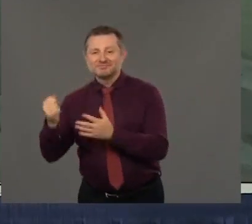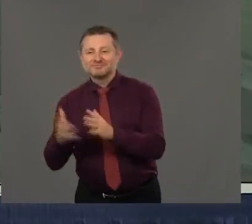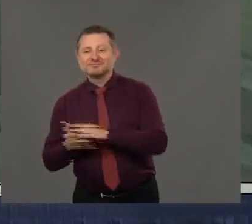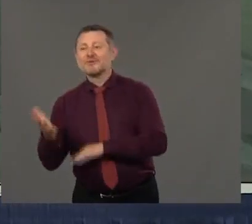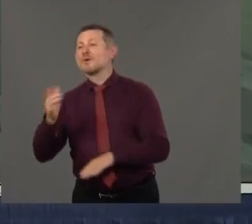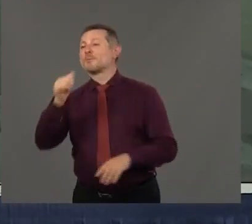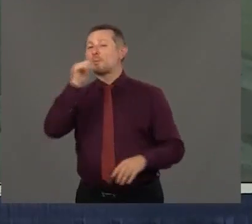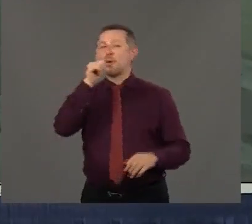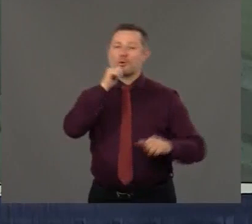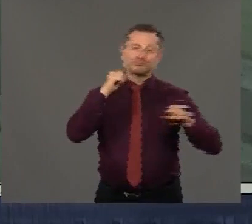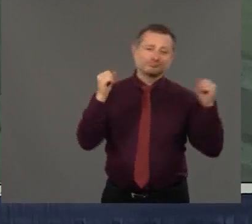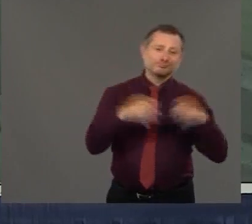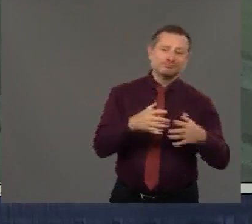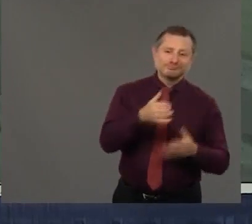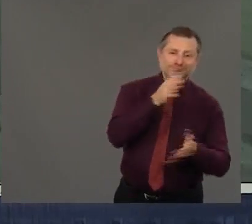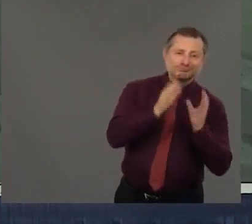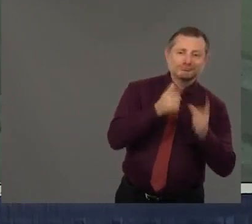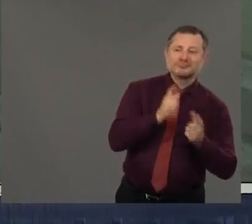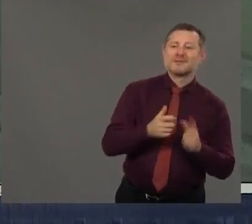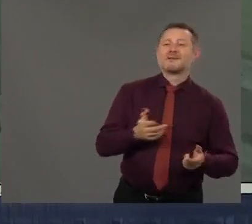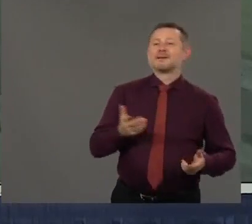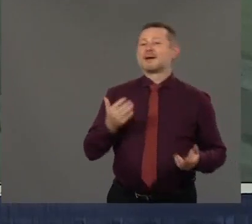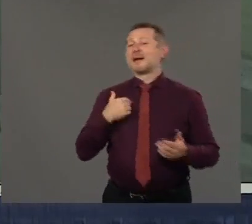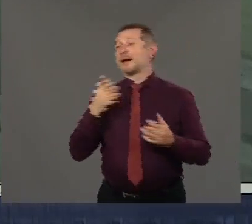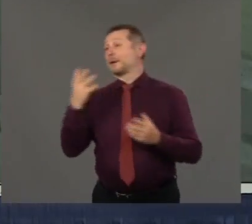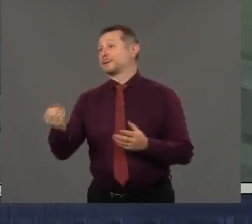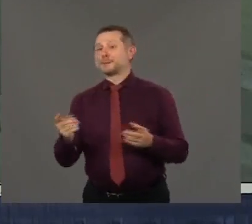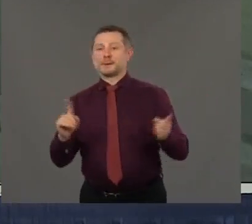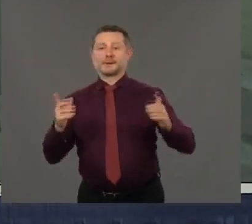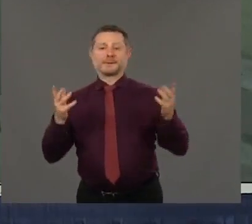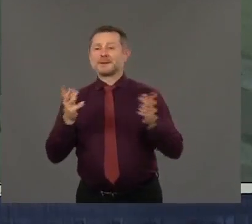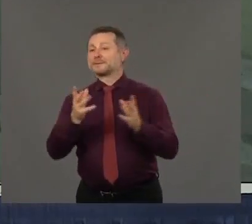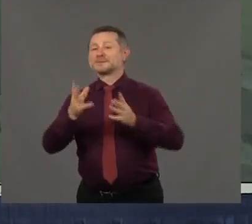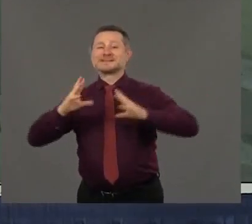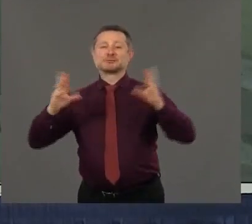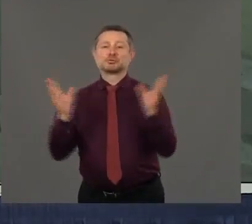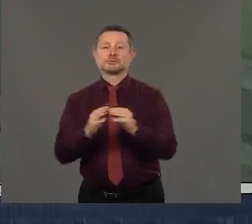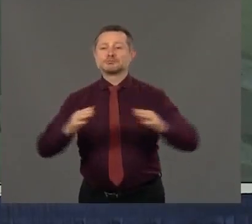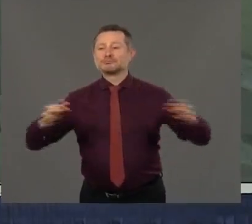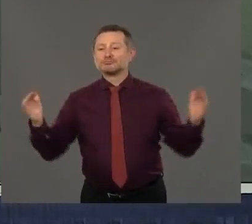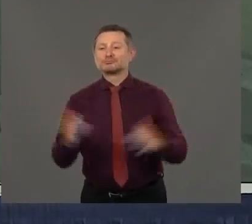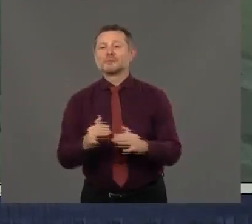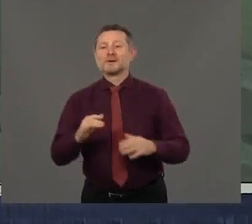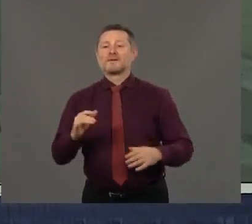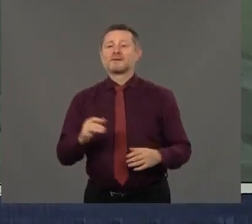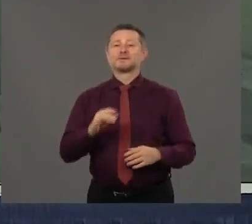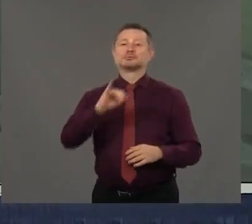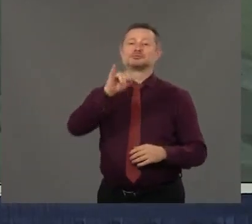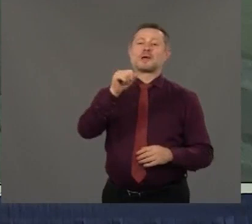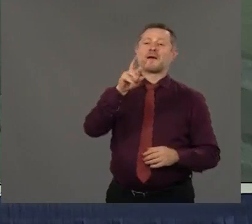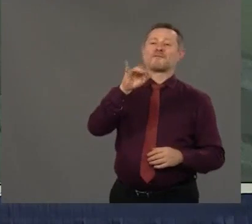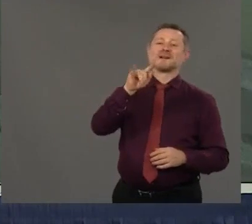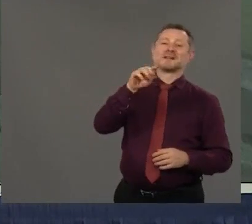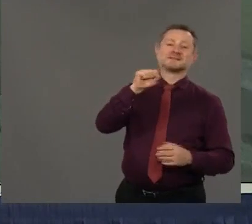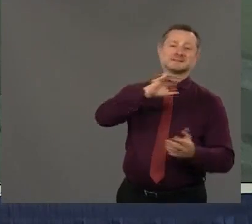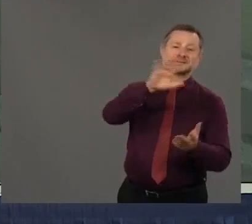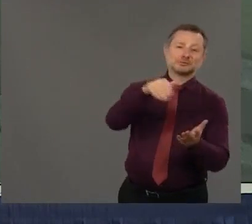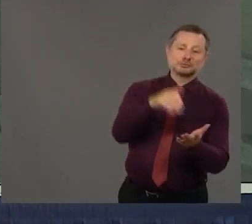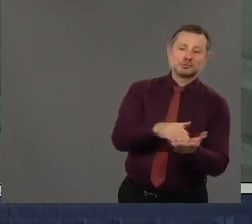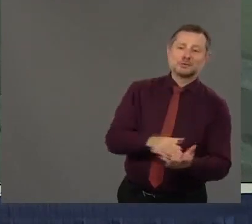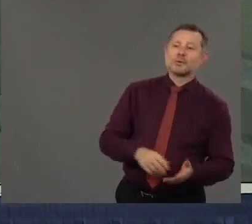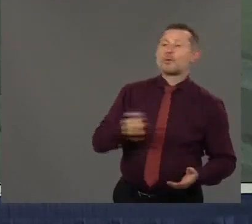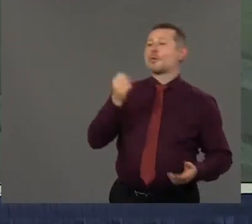bar, going to a convention at the Javits Center or in a big hotel